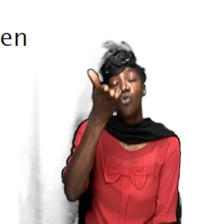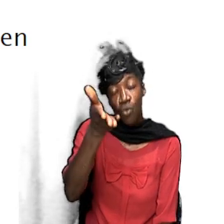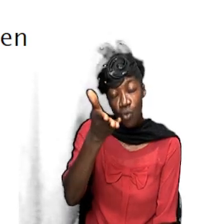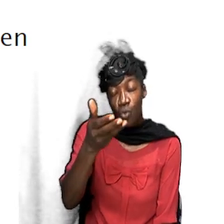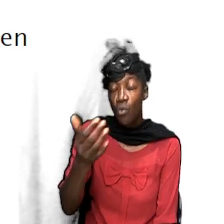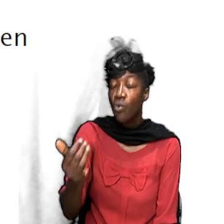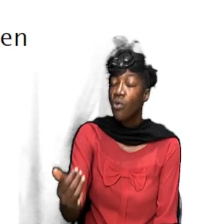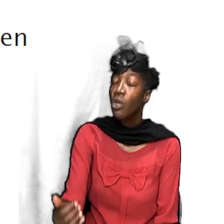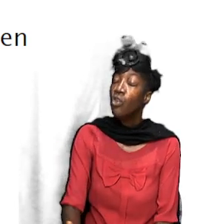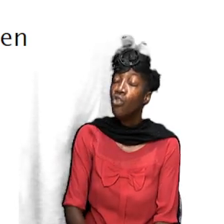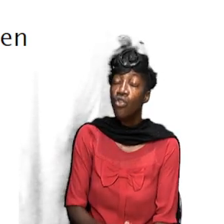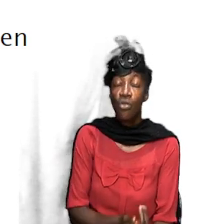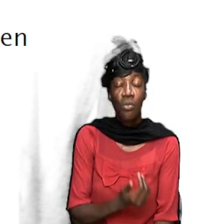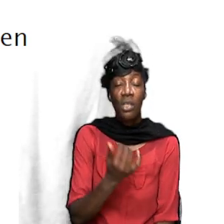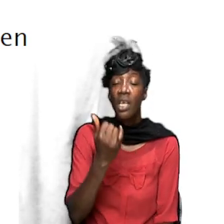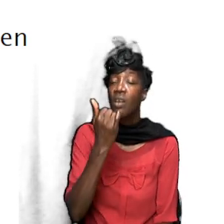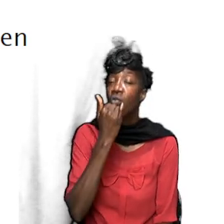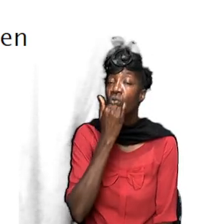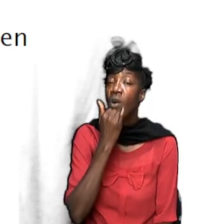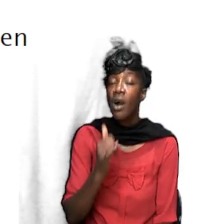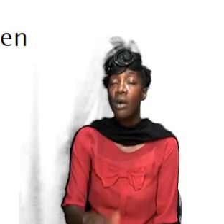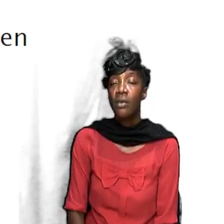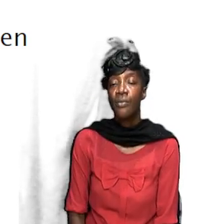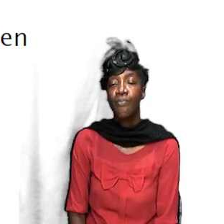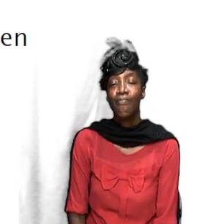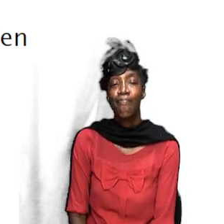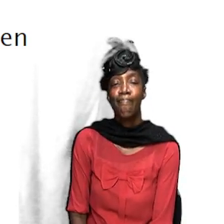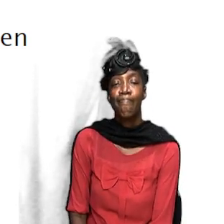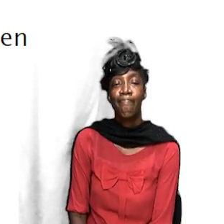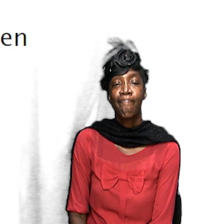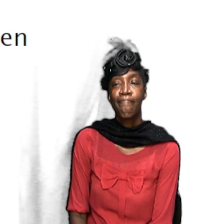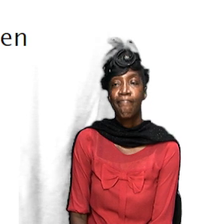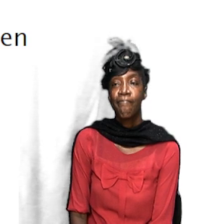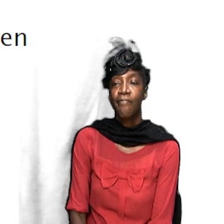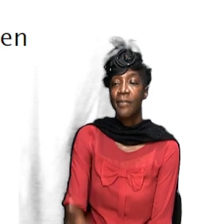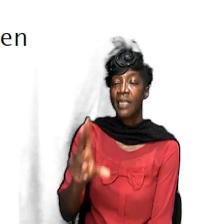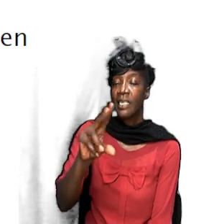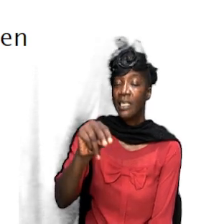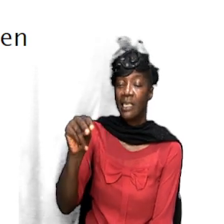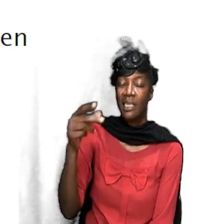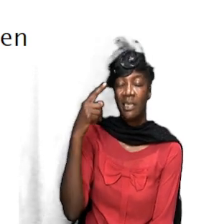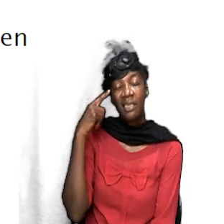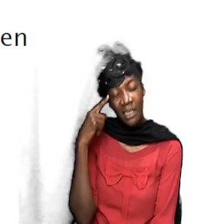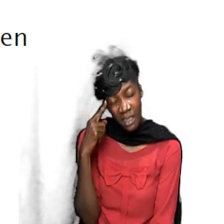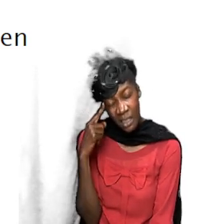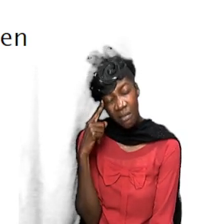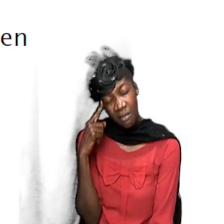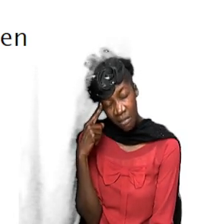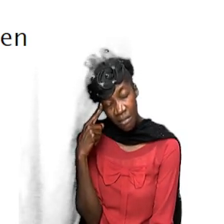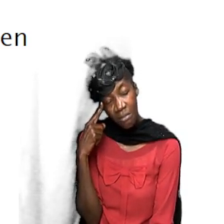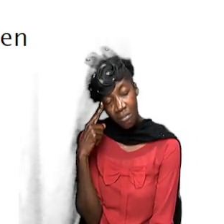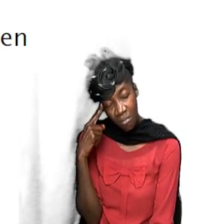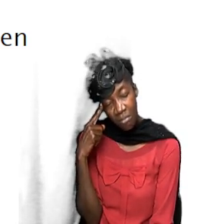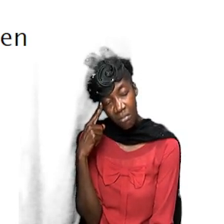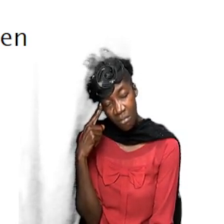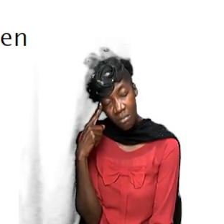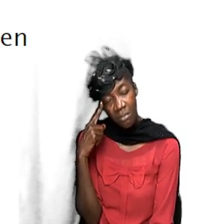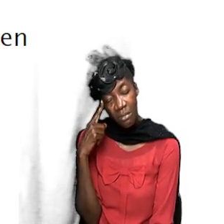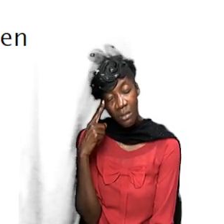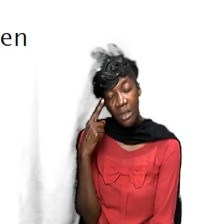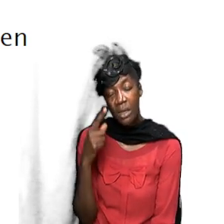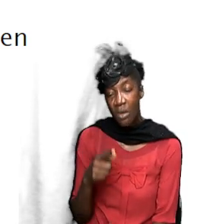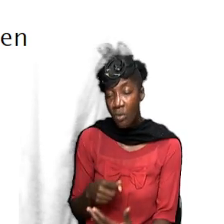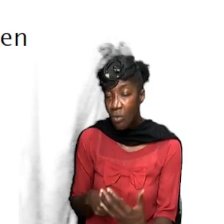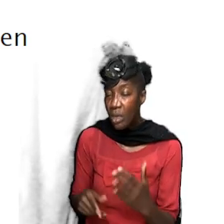something is wrong. And we need to check ourselves. What you